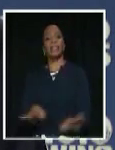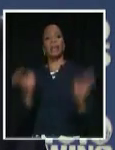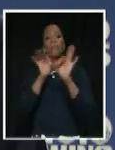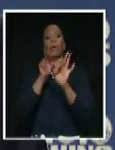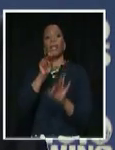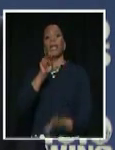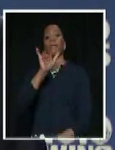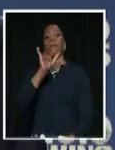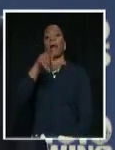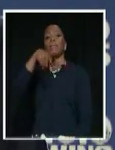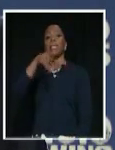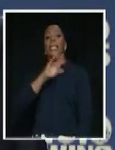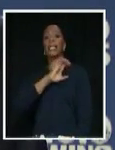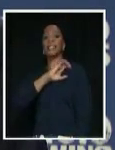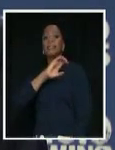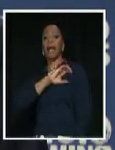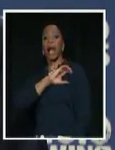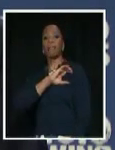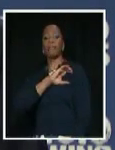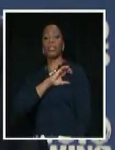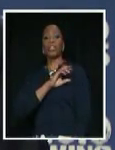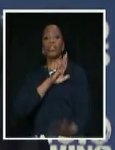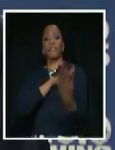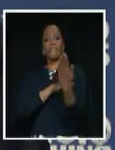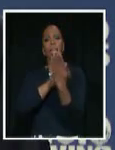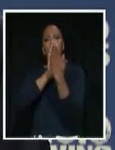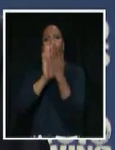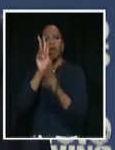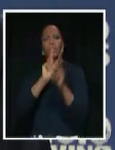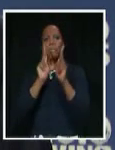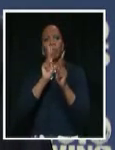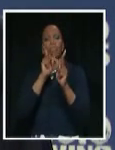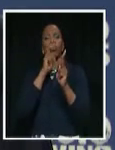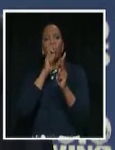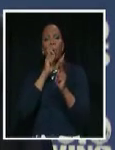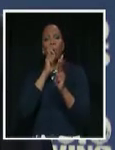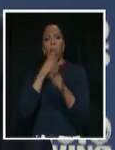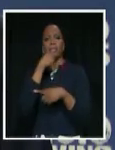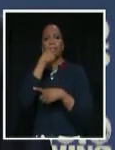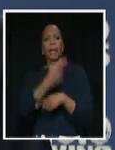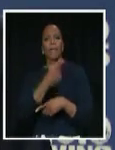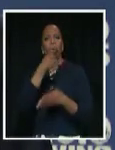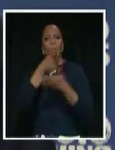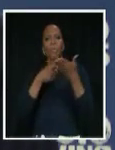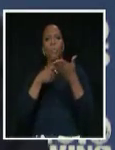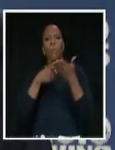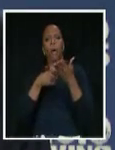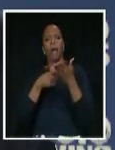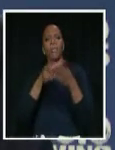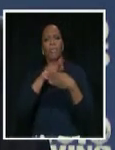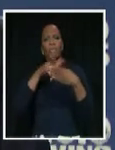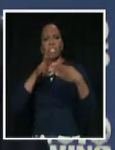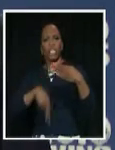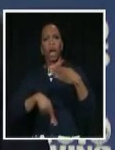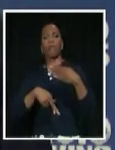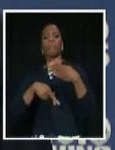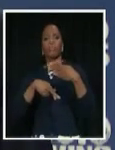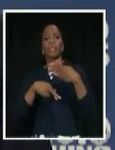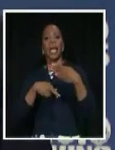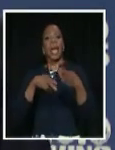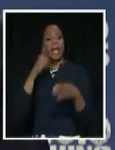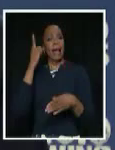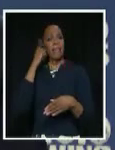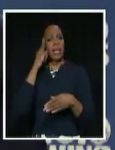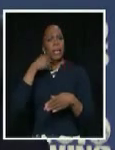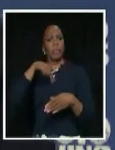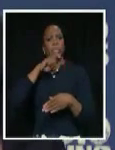out face-to-face with these gang members and tell them very pointedly what the consequences will be. I think we have the laws we need to address this